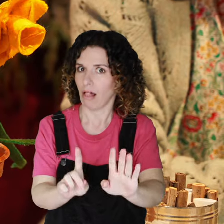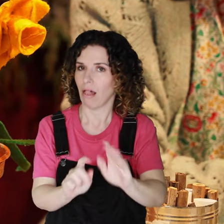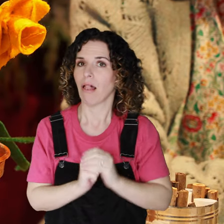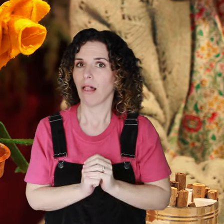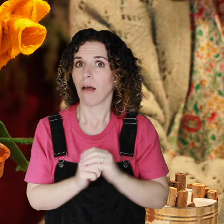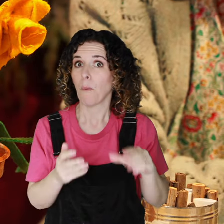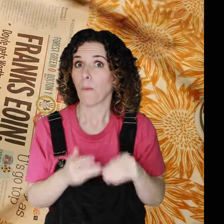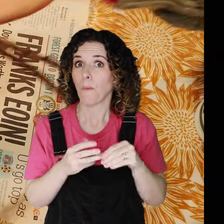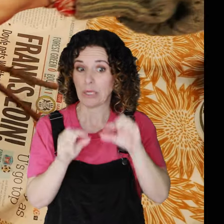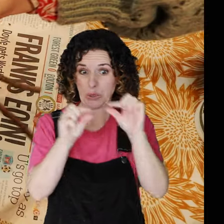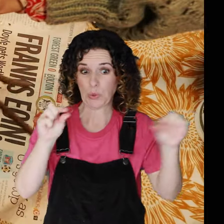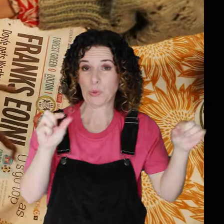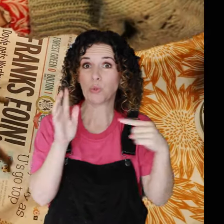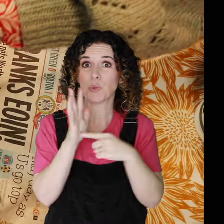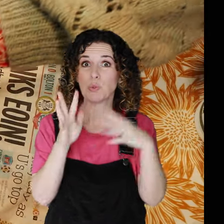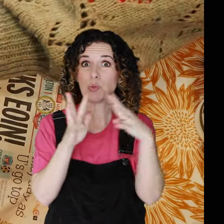Some twigs.